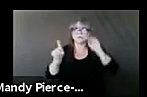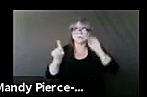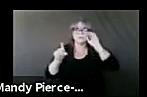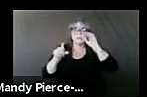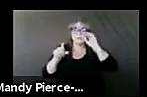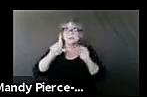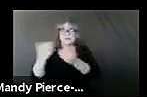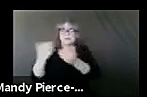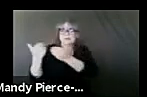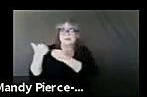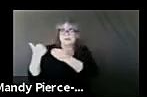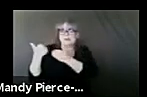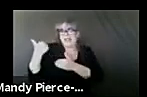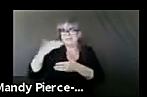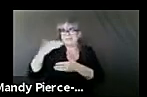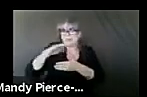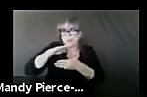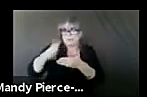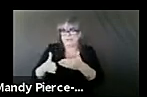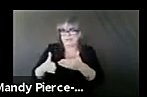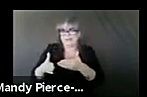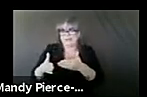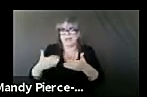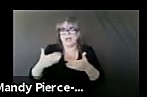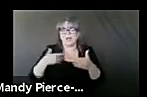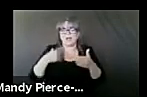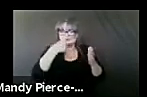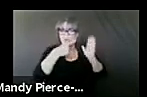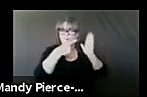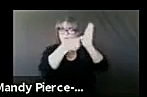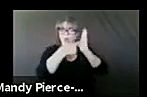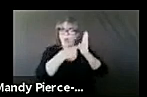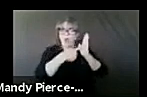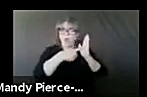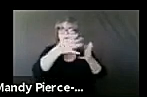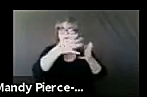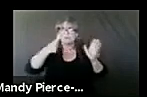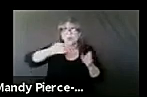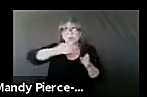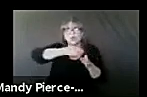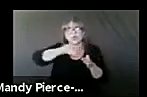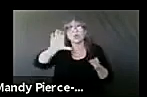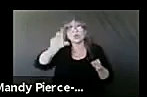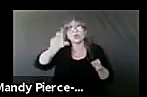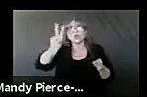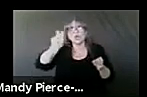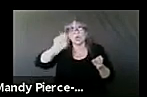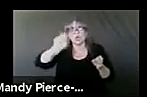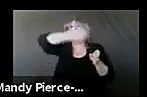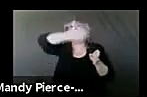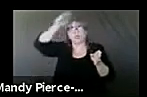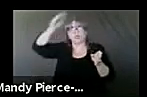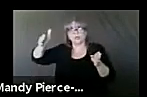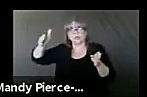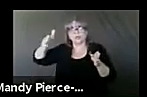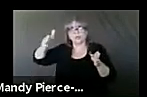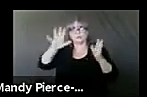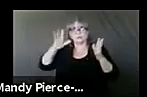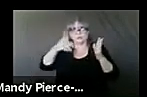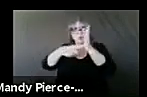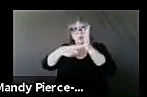Right, so a lot of the predictions on when Colorado will peak really depend on the level of social